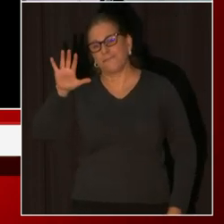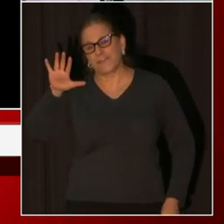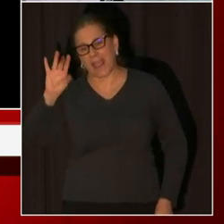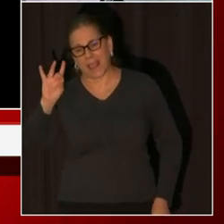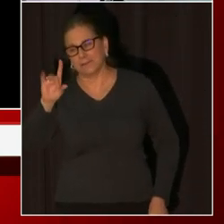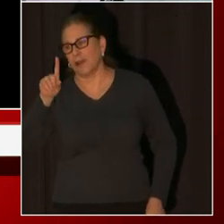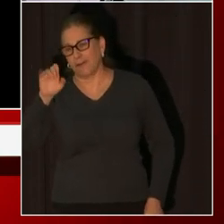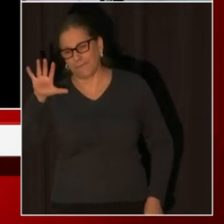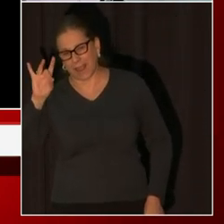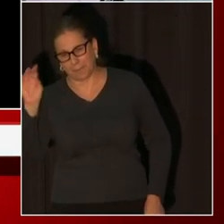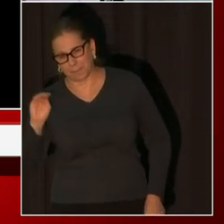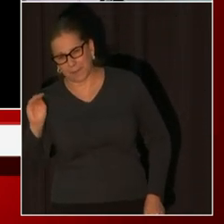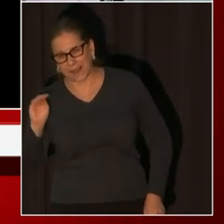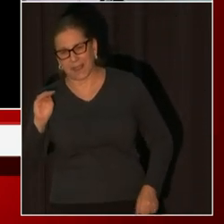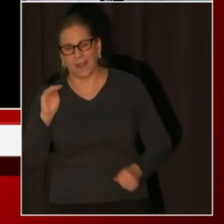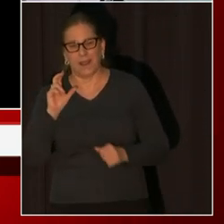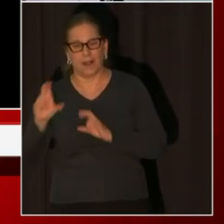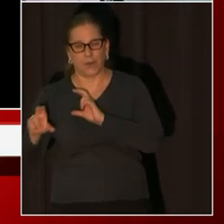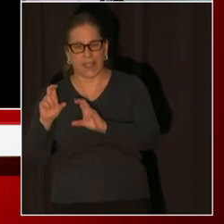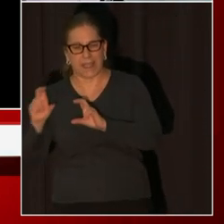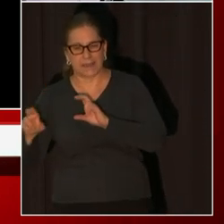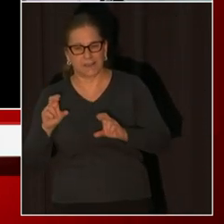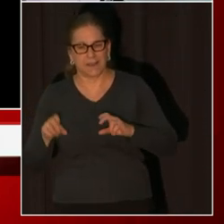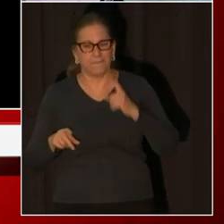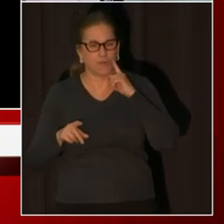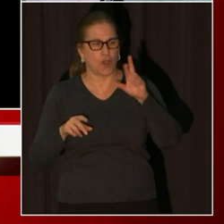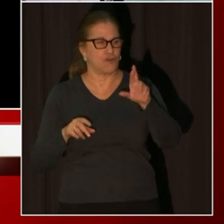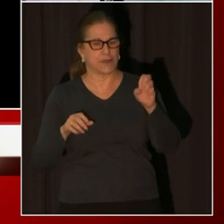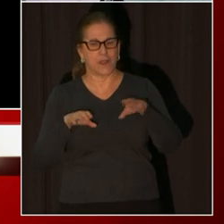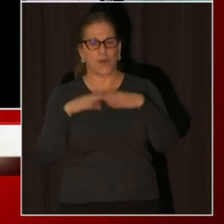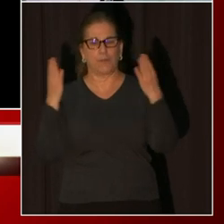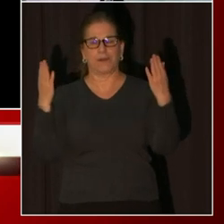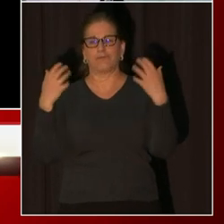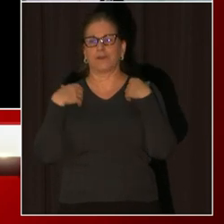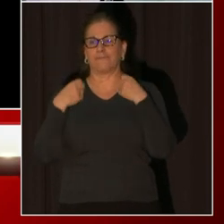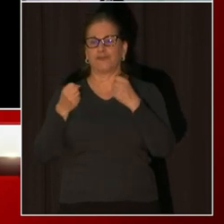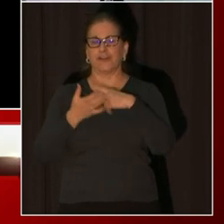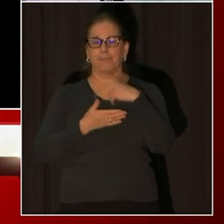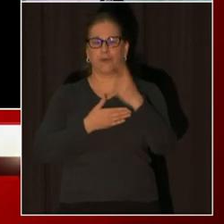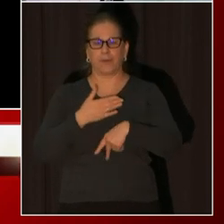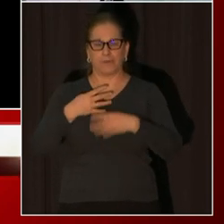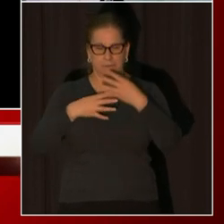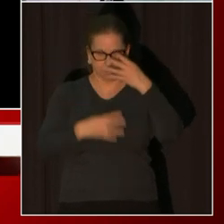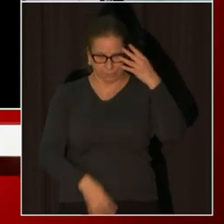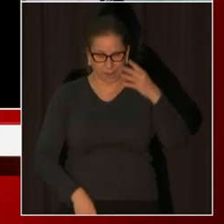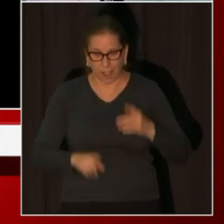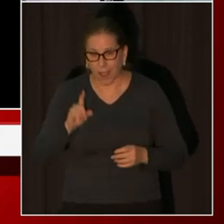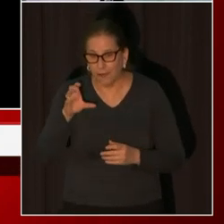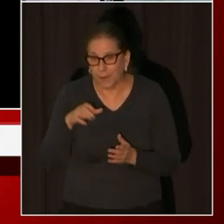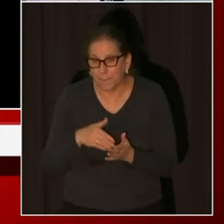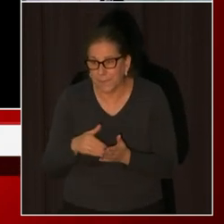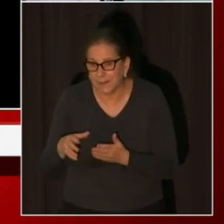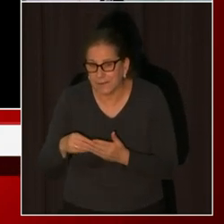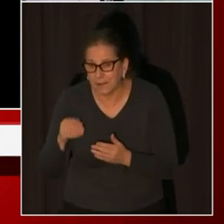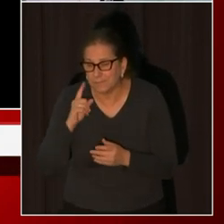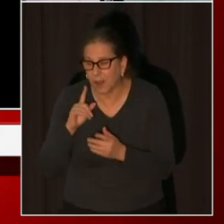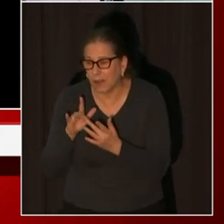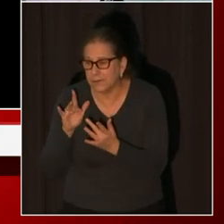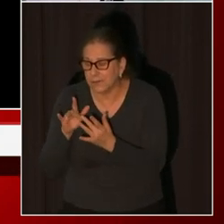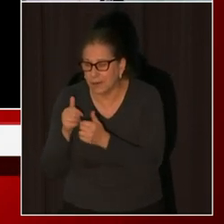for costs for reopening, recovery, and relief. $100 million on contact tracing and increased